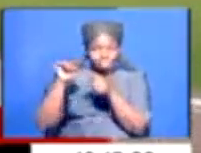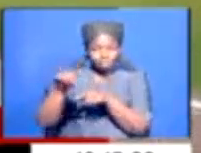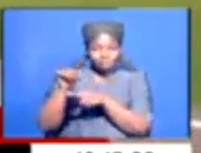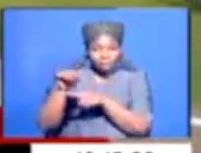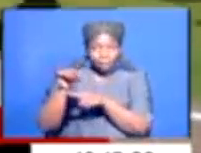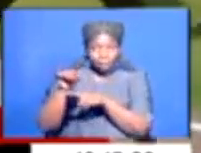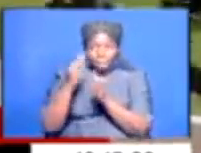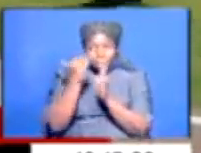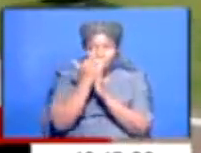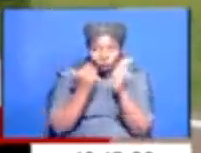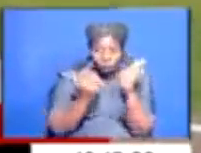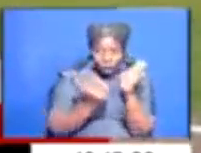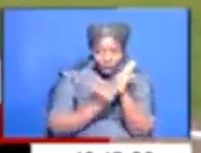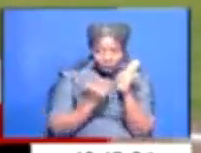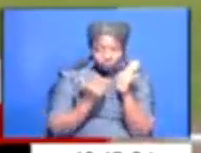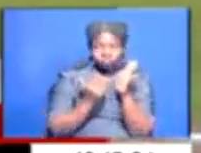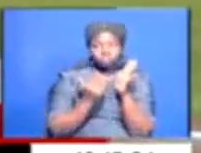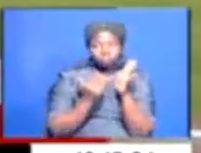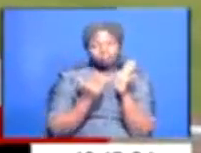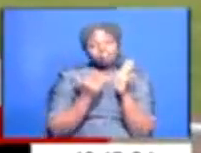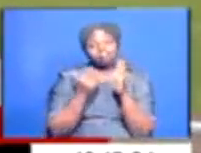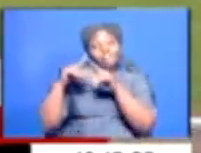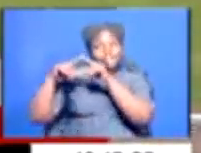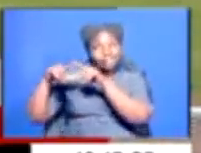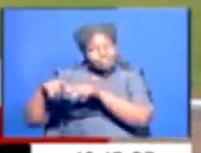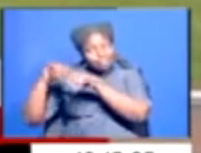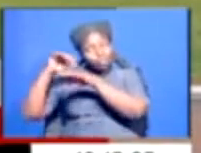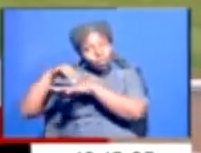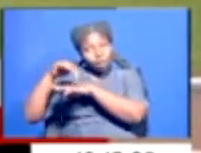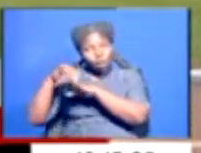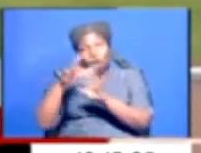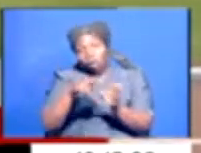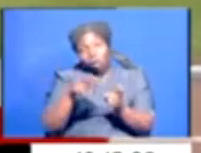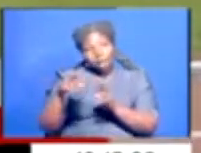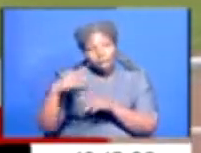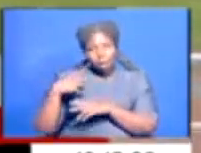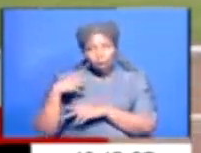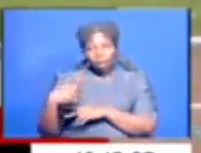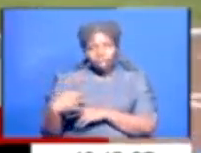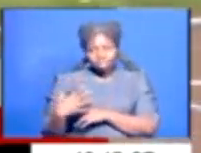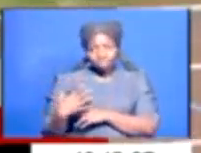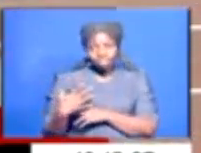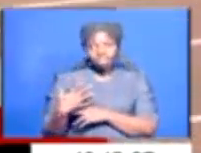Games availability of event, mm-hmm. I was picked in shot put.